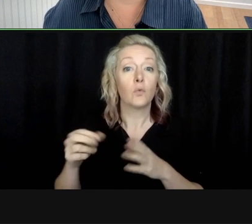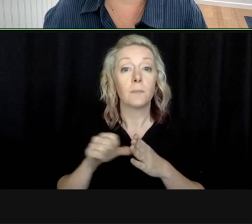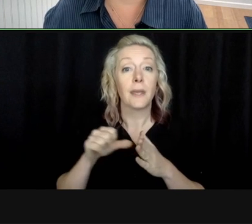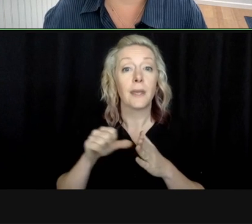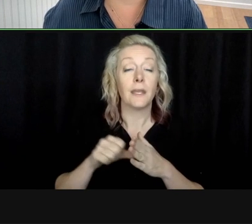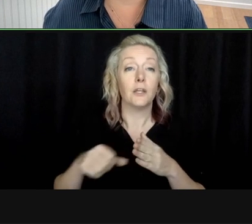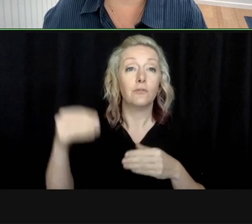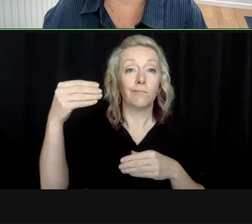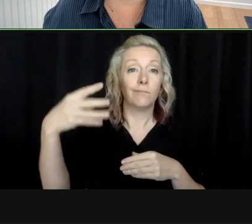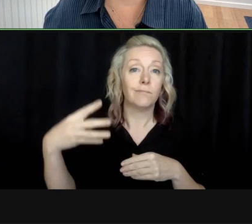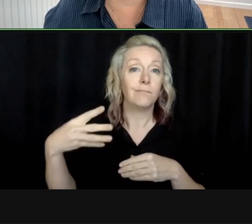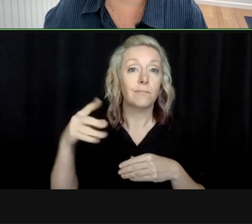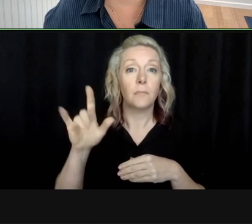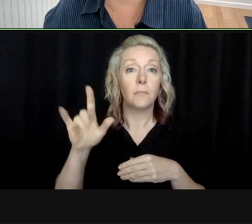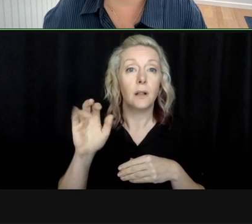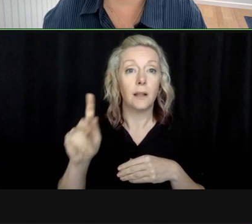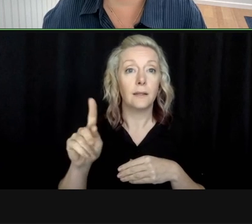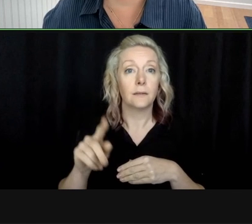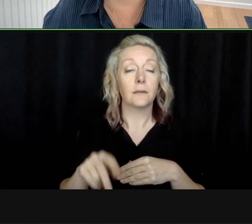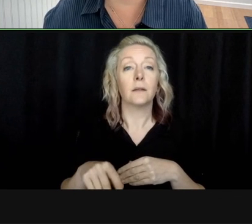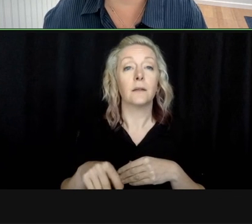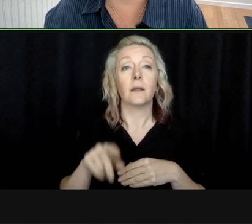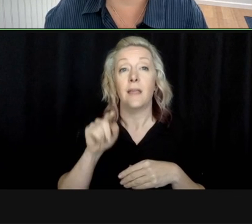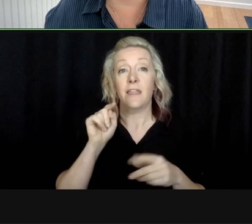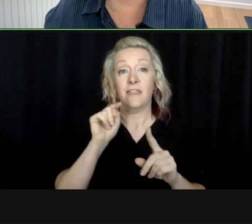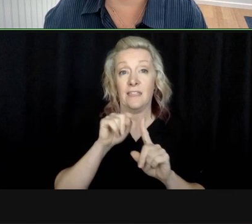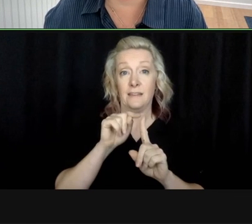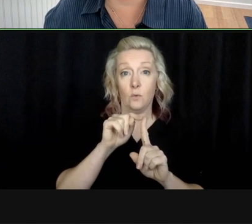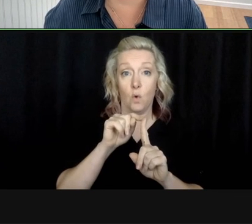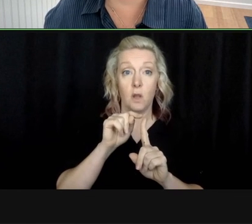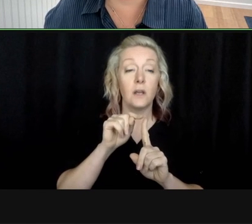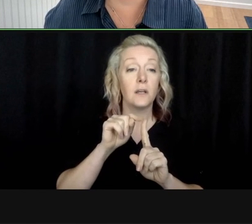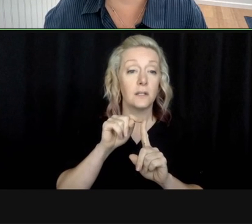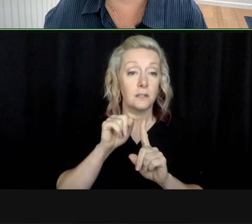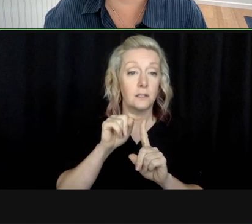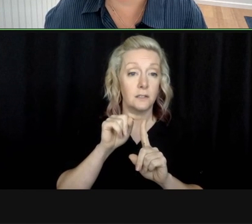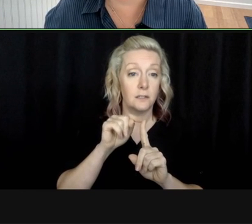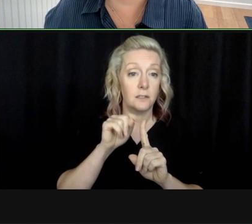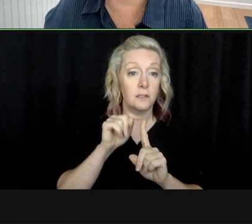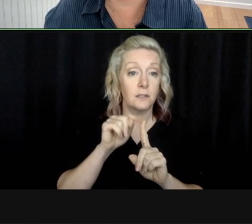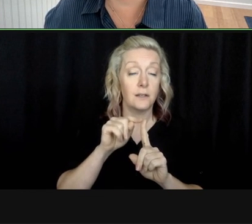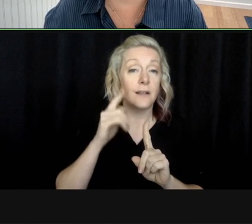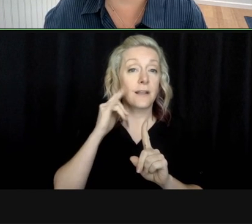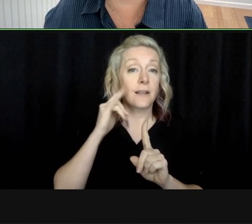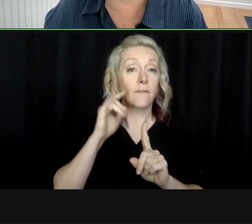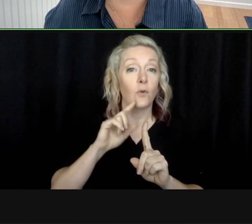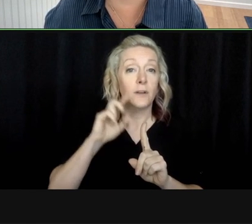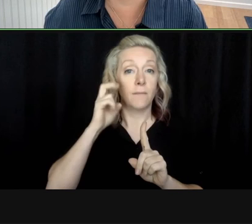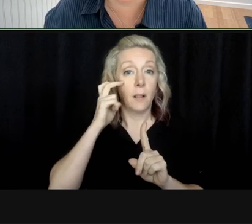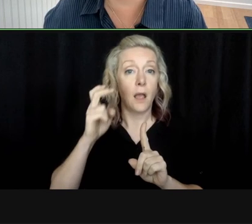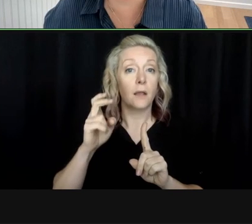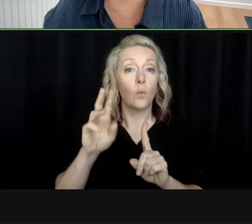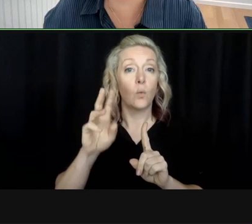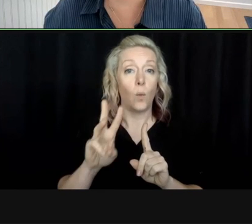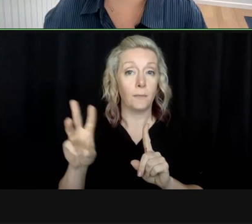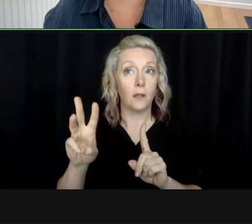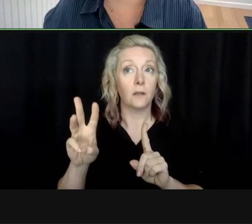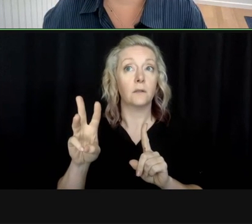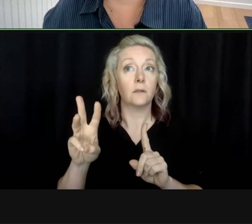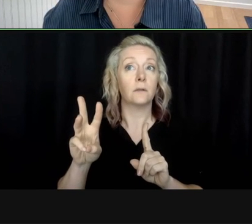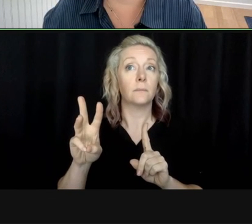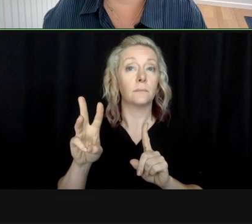links. Um, this will take you to our California Deafblind Pages newsletter webpage. And as I told you, we're